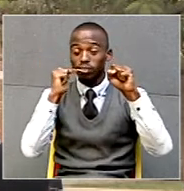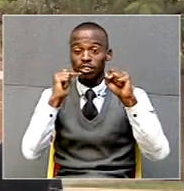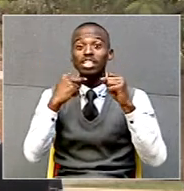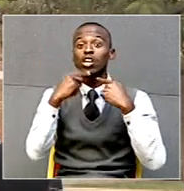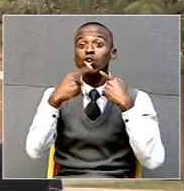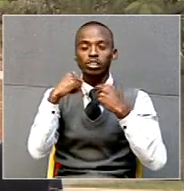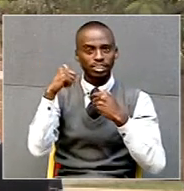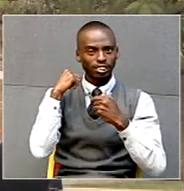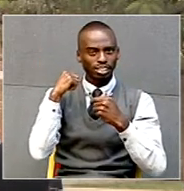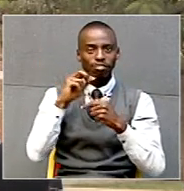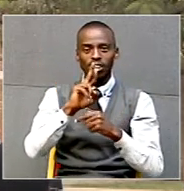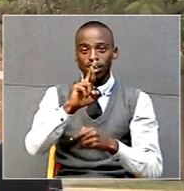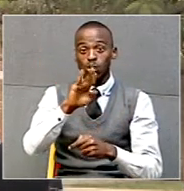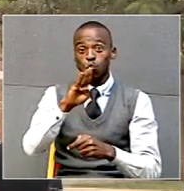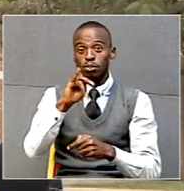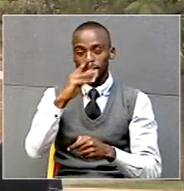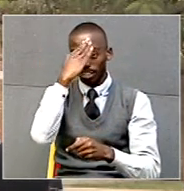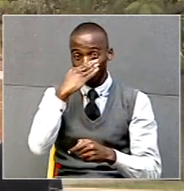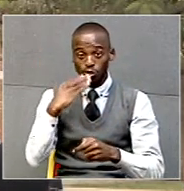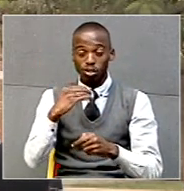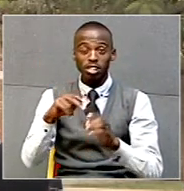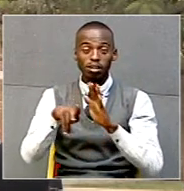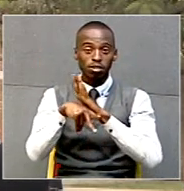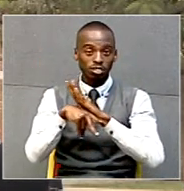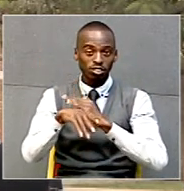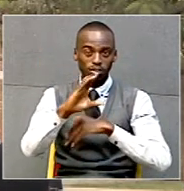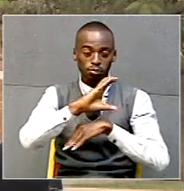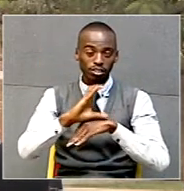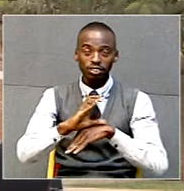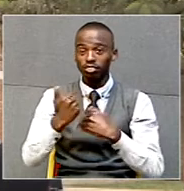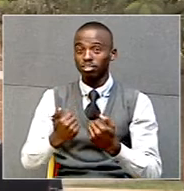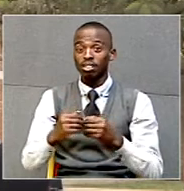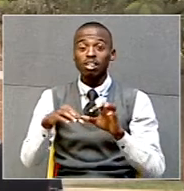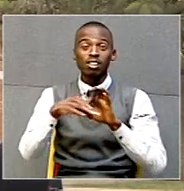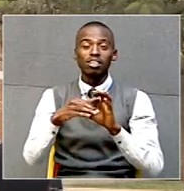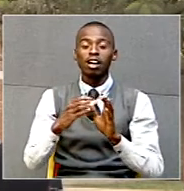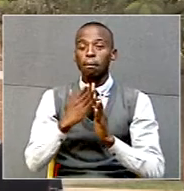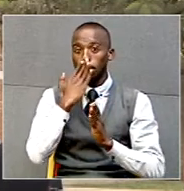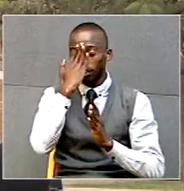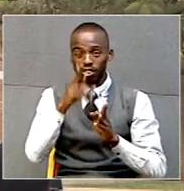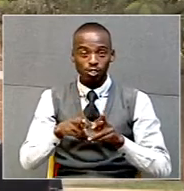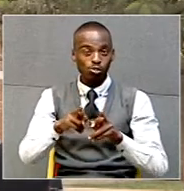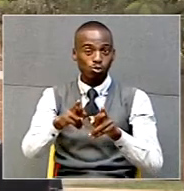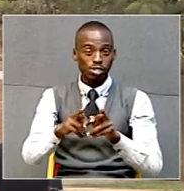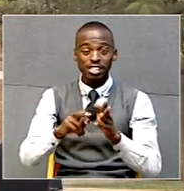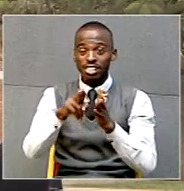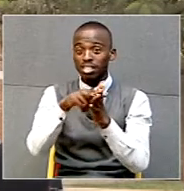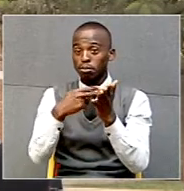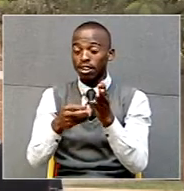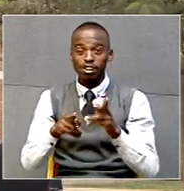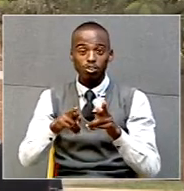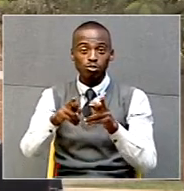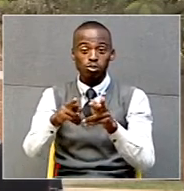remarks yesterday at Rubindi Catholic Parish Church in Rubindi Town Council along the Mbarara Road, Ibanda Road, where